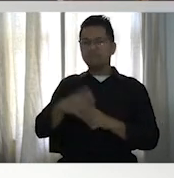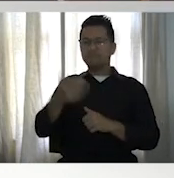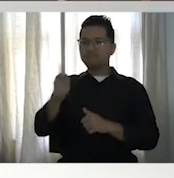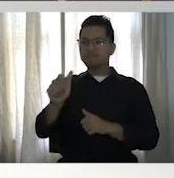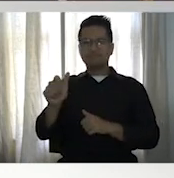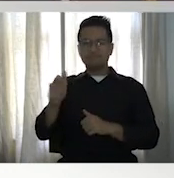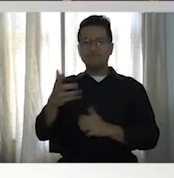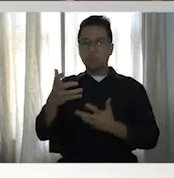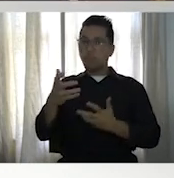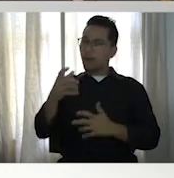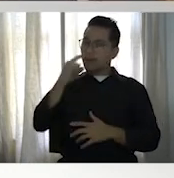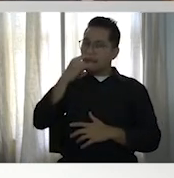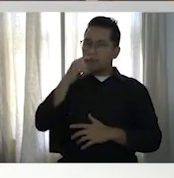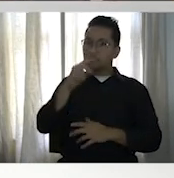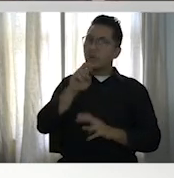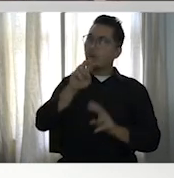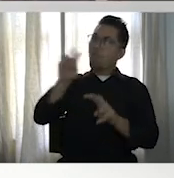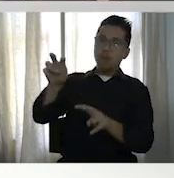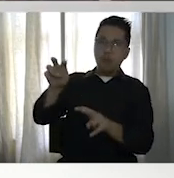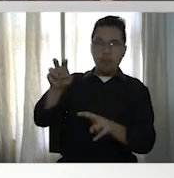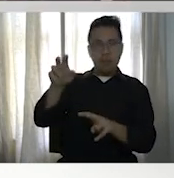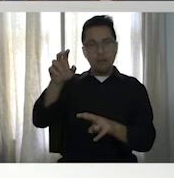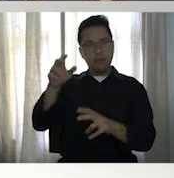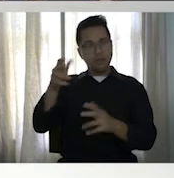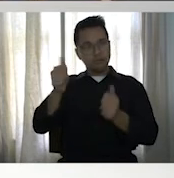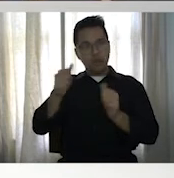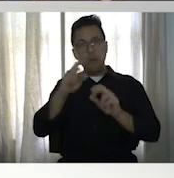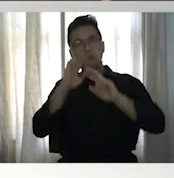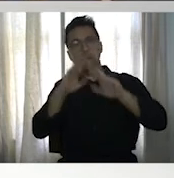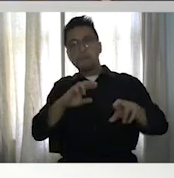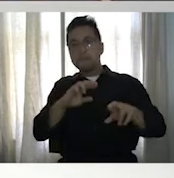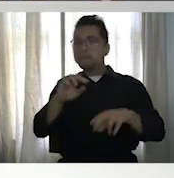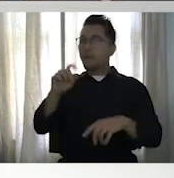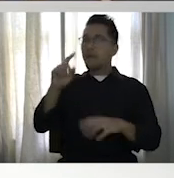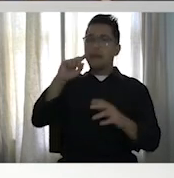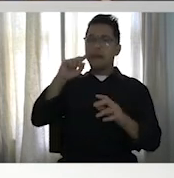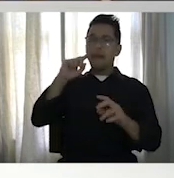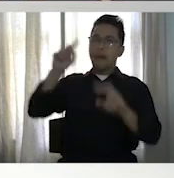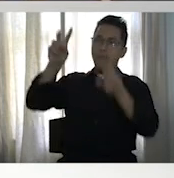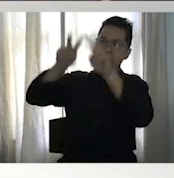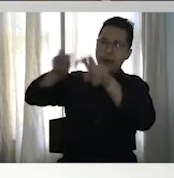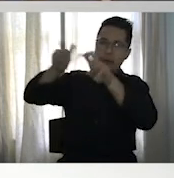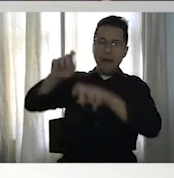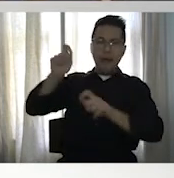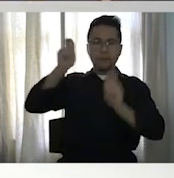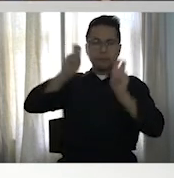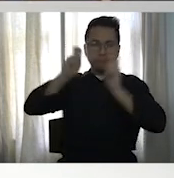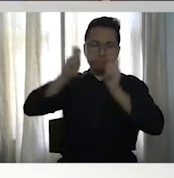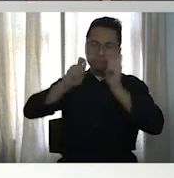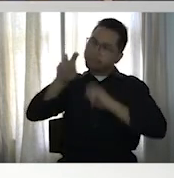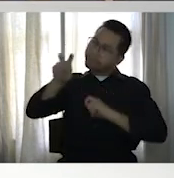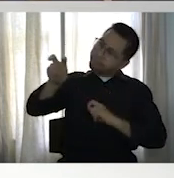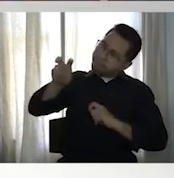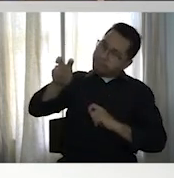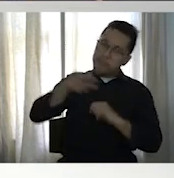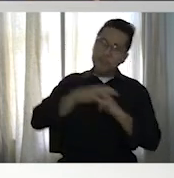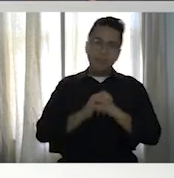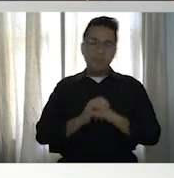anything. We want our kids to be looking for a response. And reading facial expression. Yes. Okay.